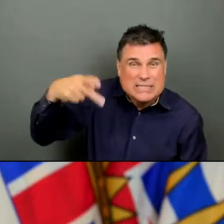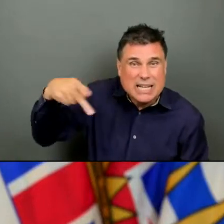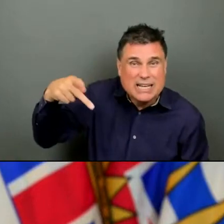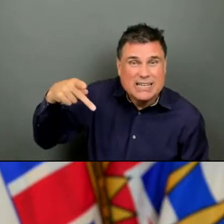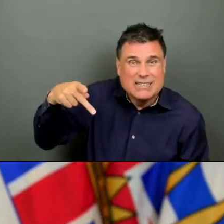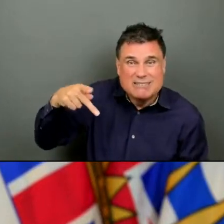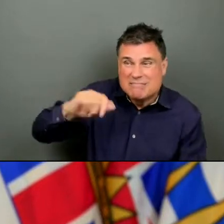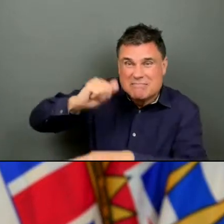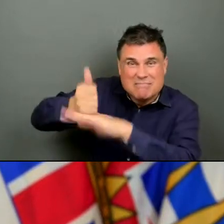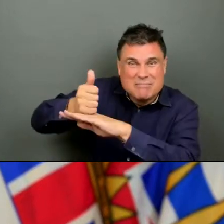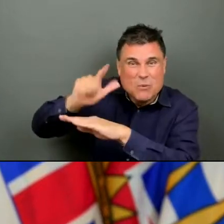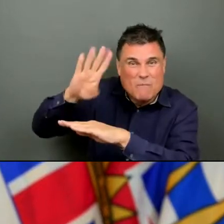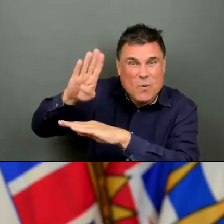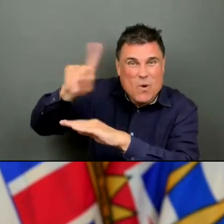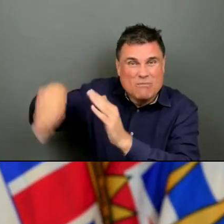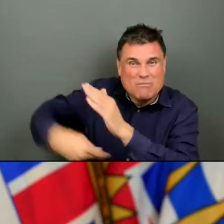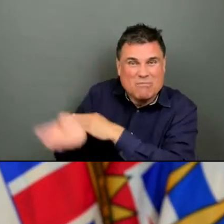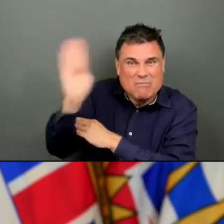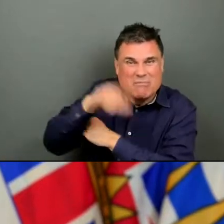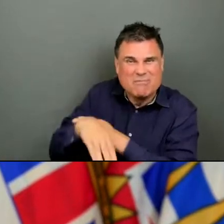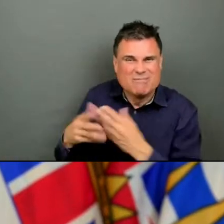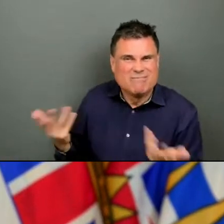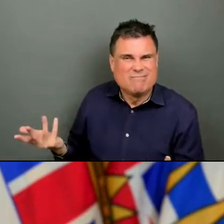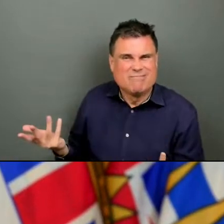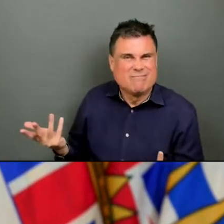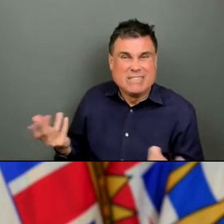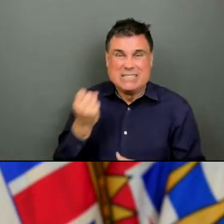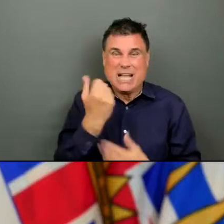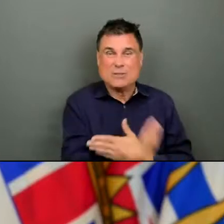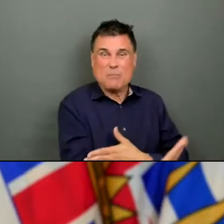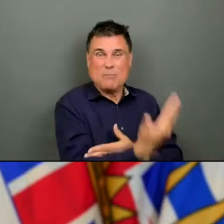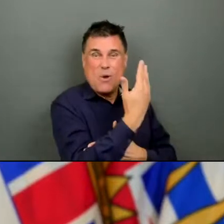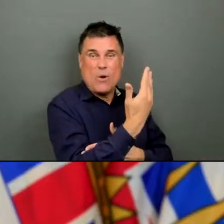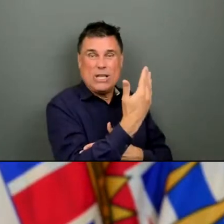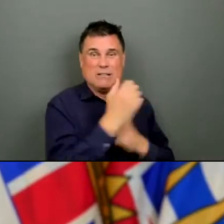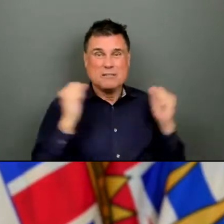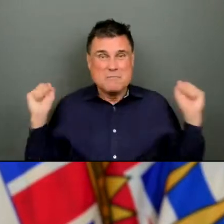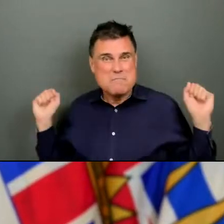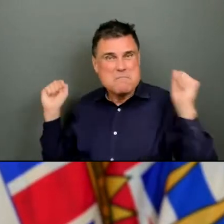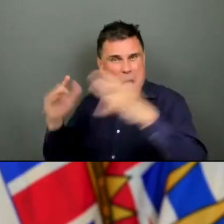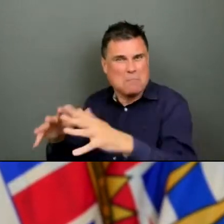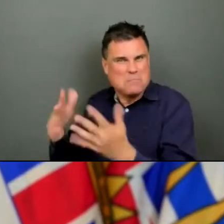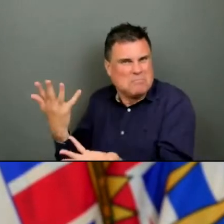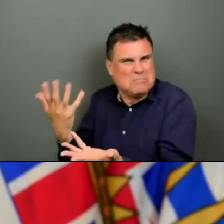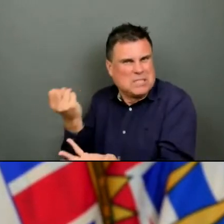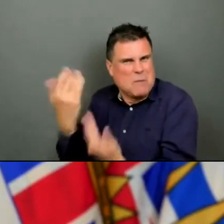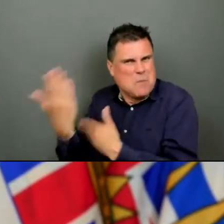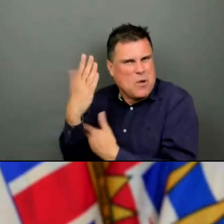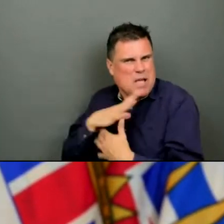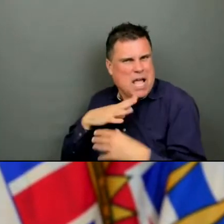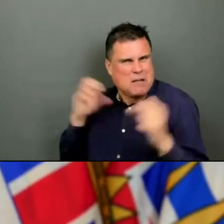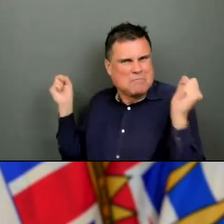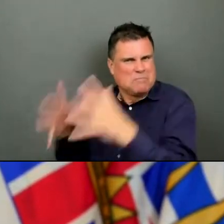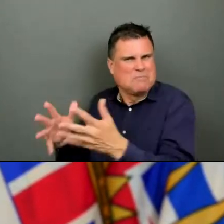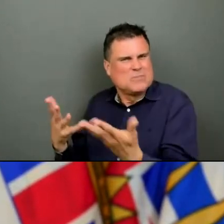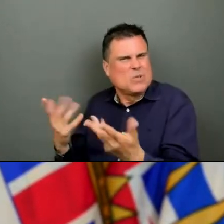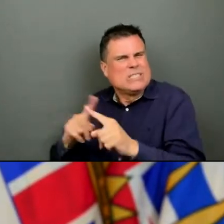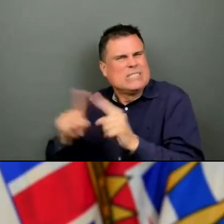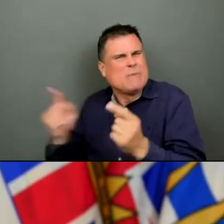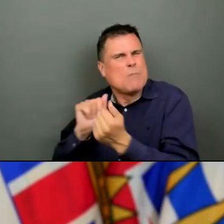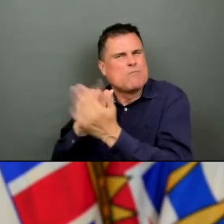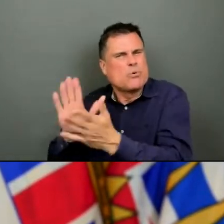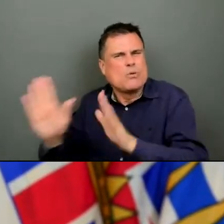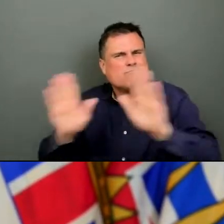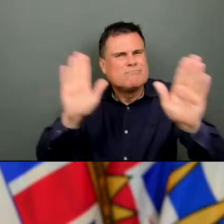on Saturday mornings, where a lot more people go. So there is different strategies in different communities.